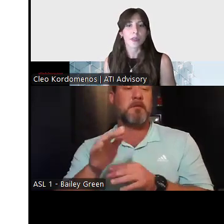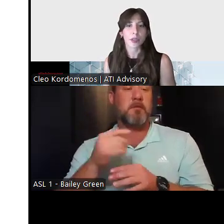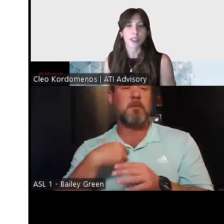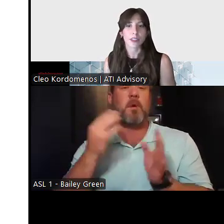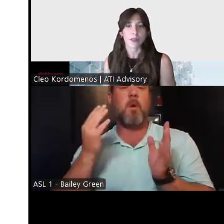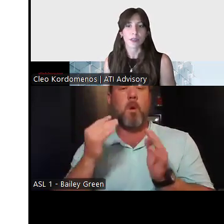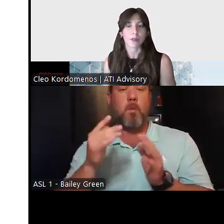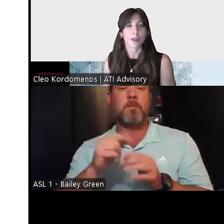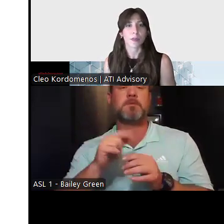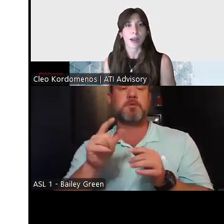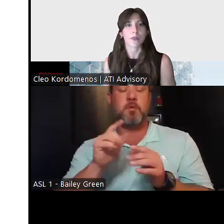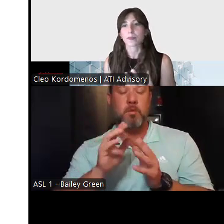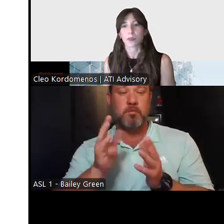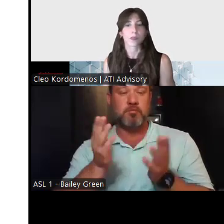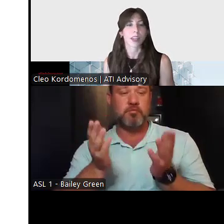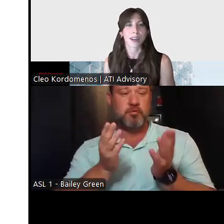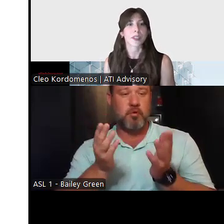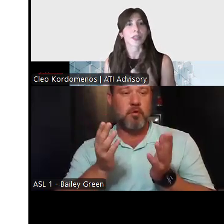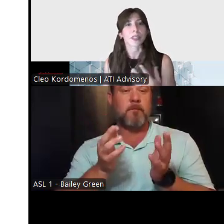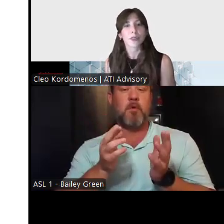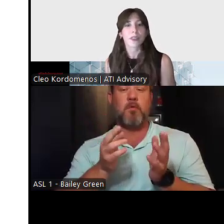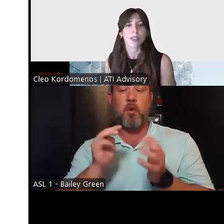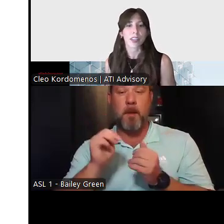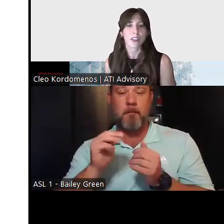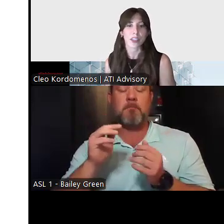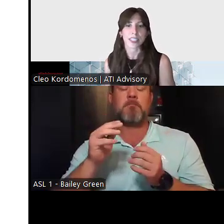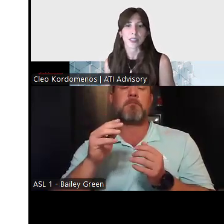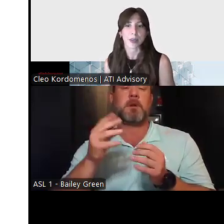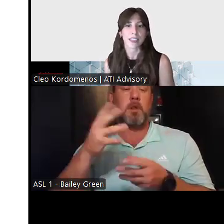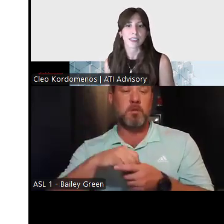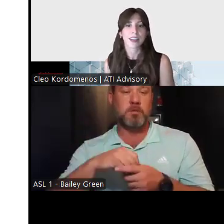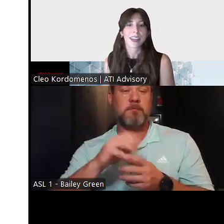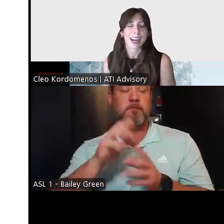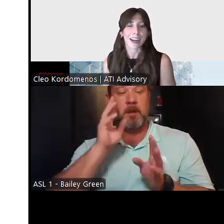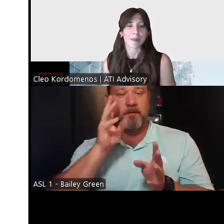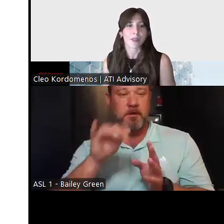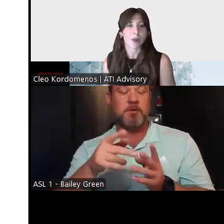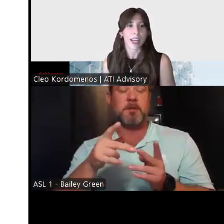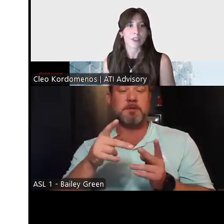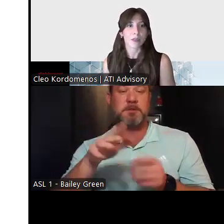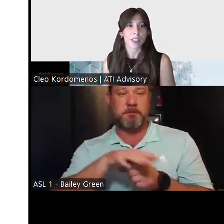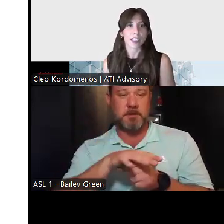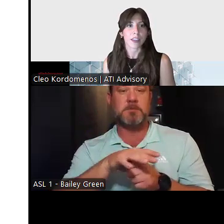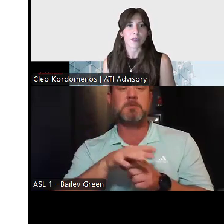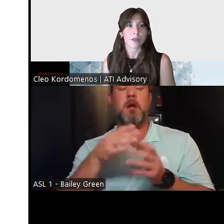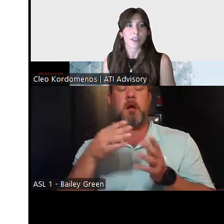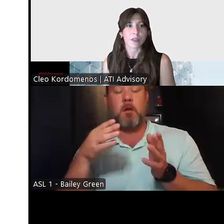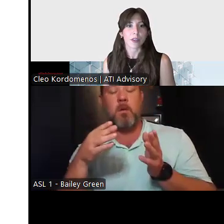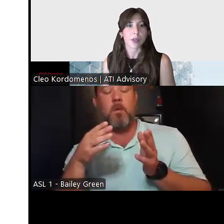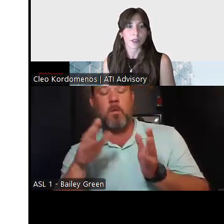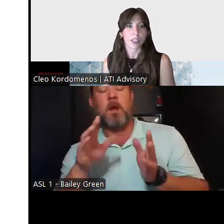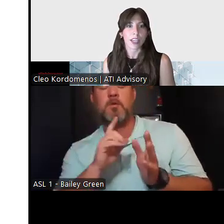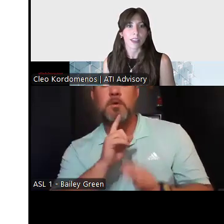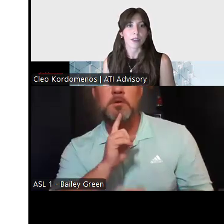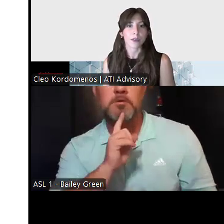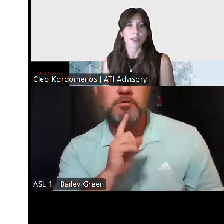hope this work can serve as a roadmap for bold, and inclusive innovation in this space, and a way to really, ensure that